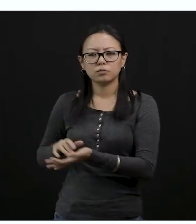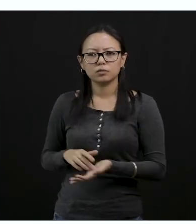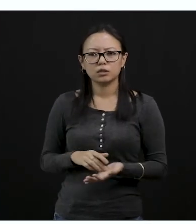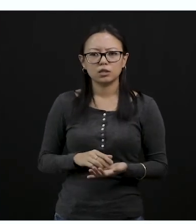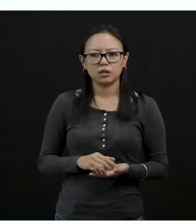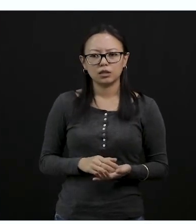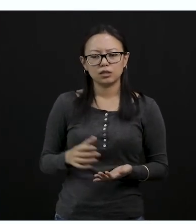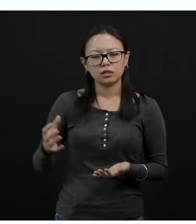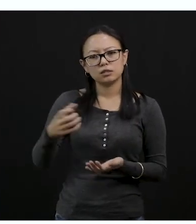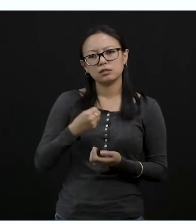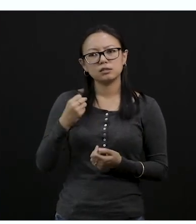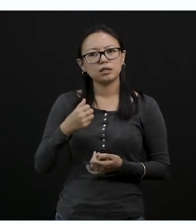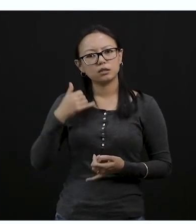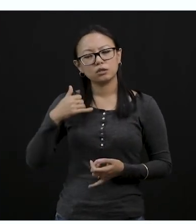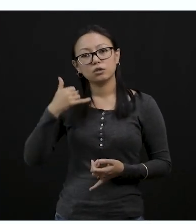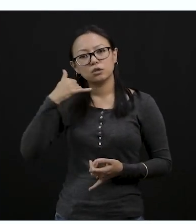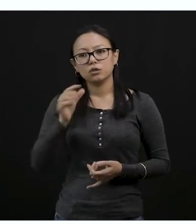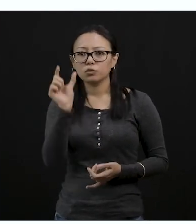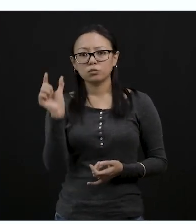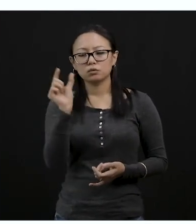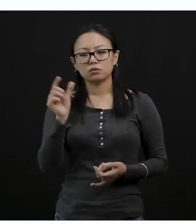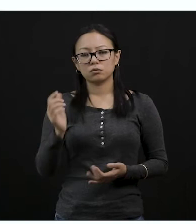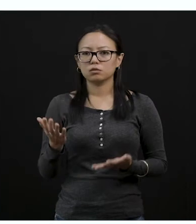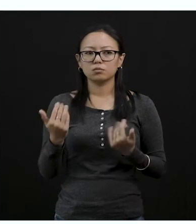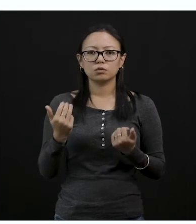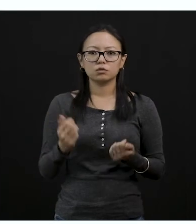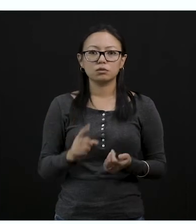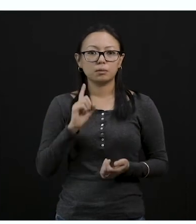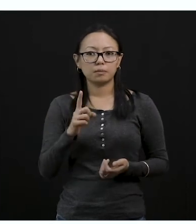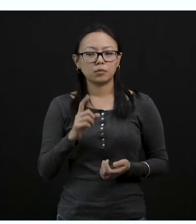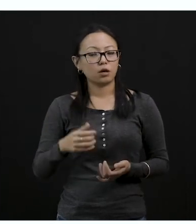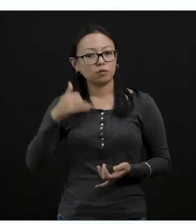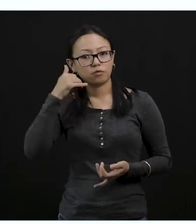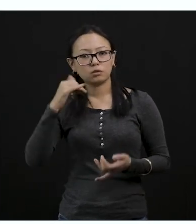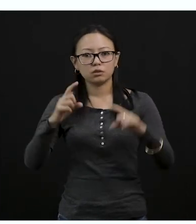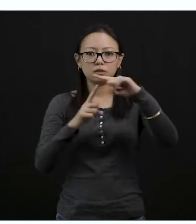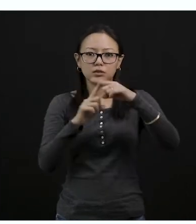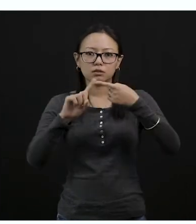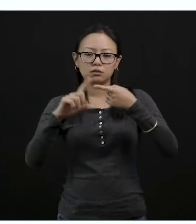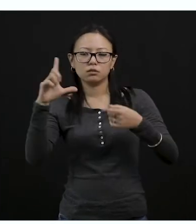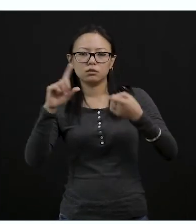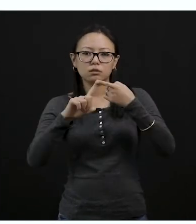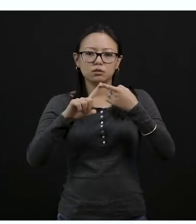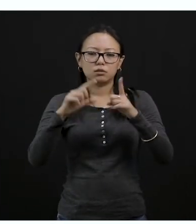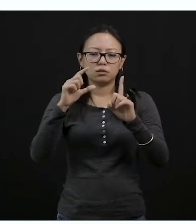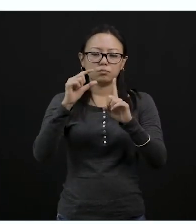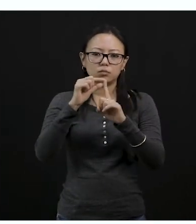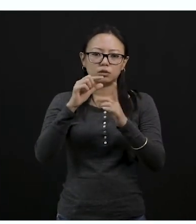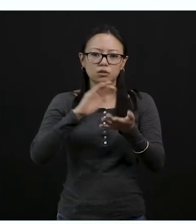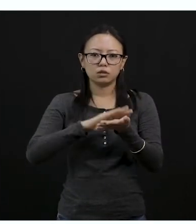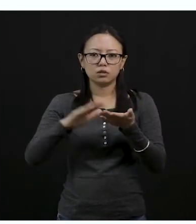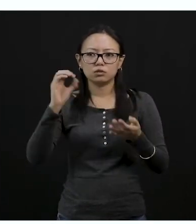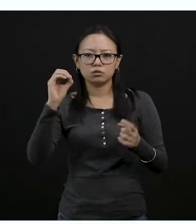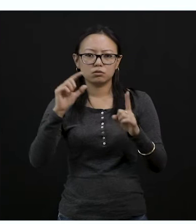have to call up the office. It's a very long process. But if we have a mobile phone, we can just take it anywhere